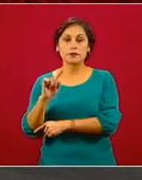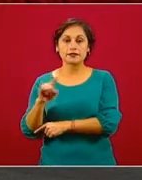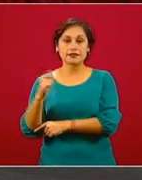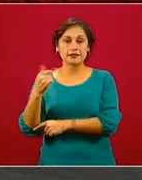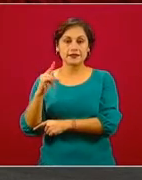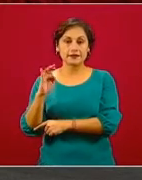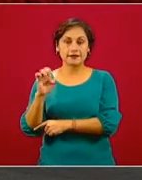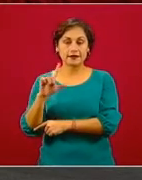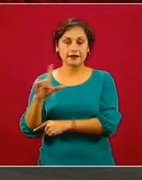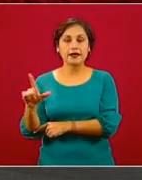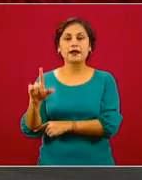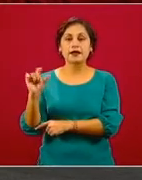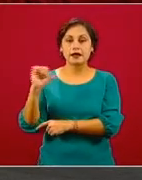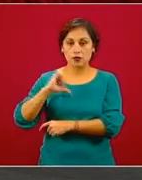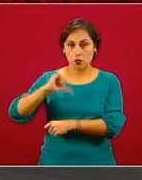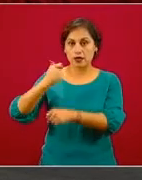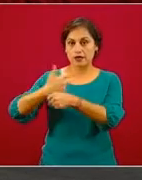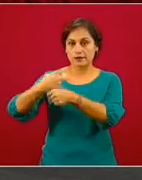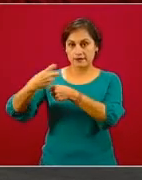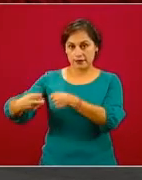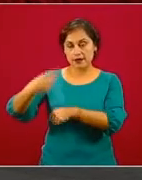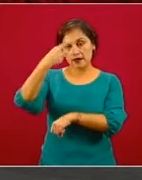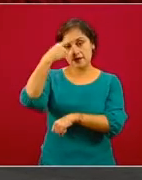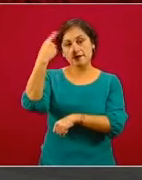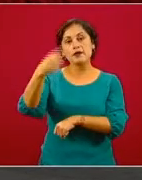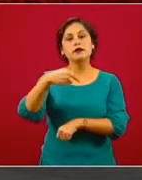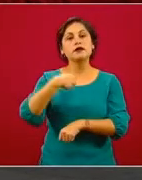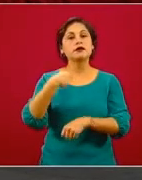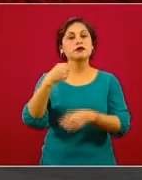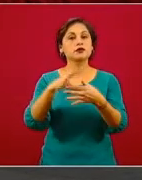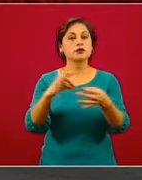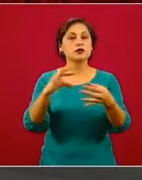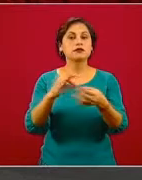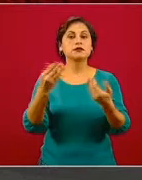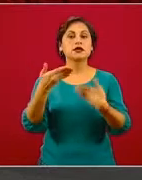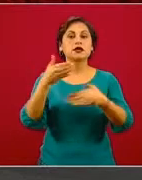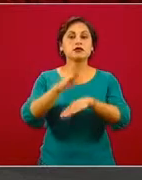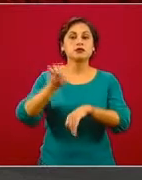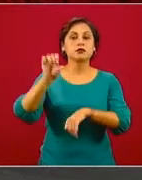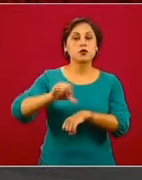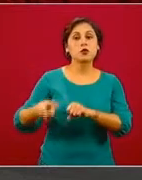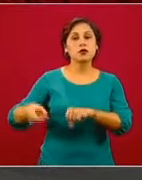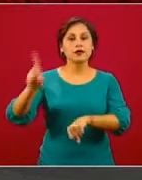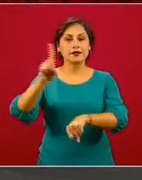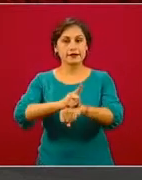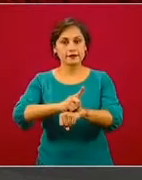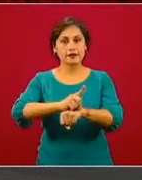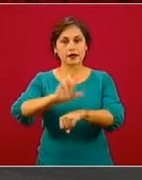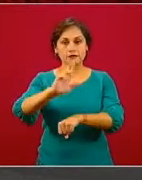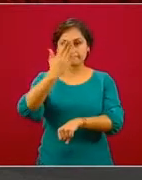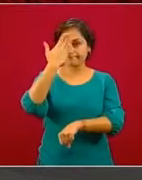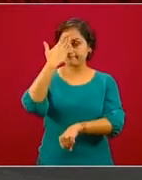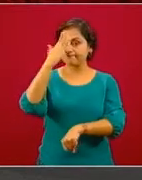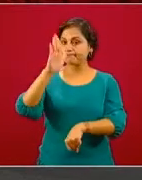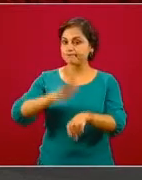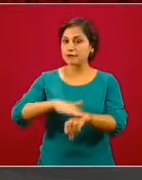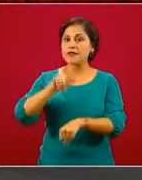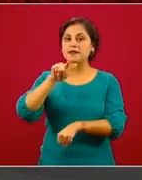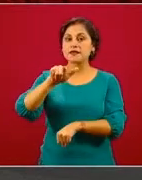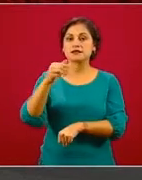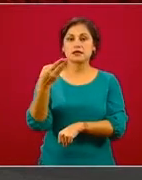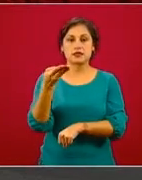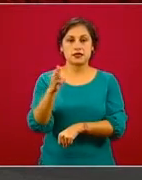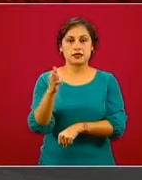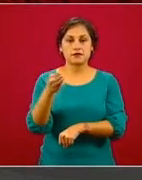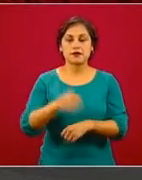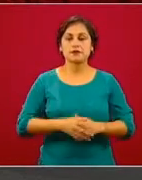want to thank Dr. López-Gatell for today's invitation to be able to come here and speak about what we are commemorating on the 17th